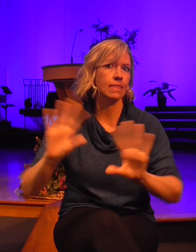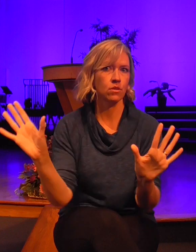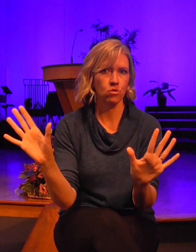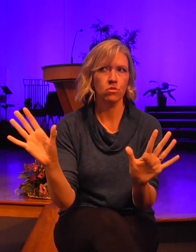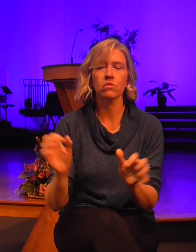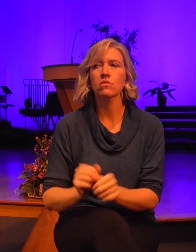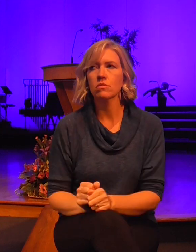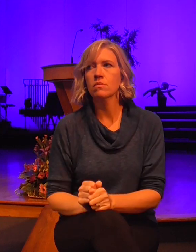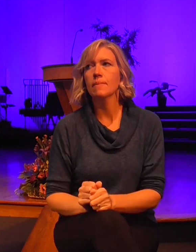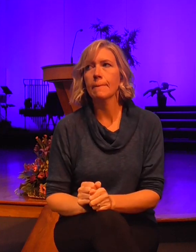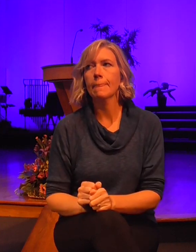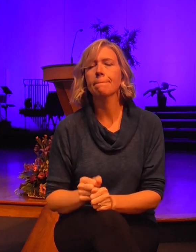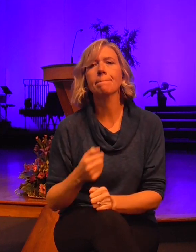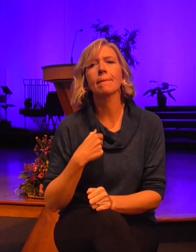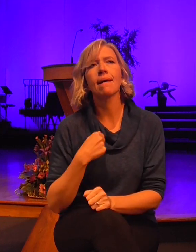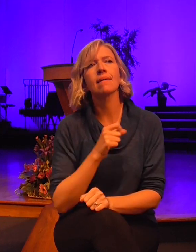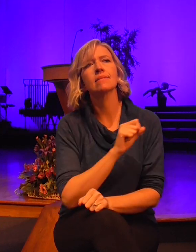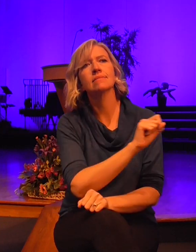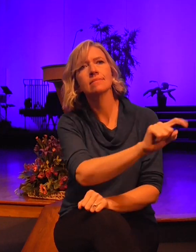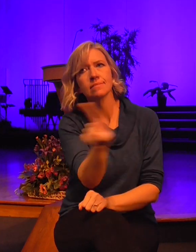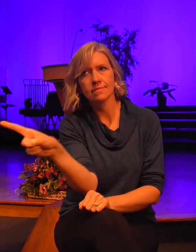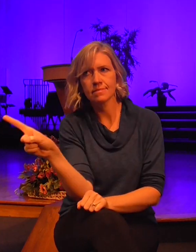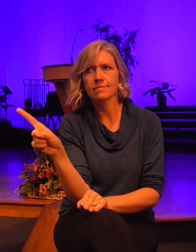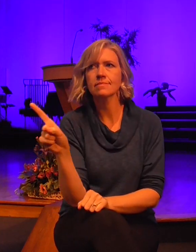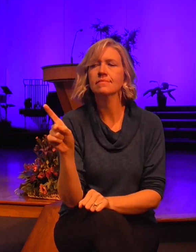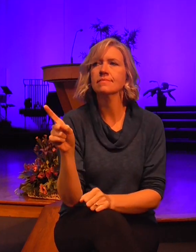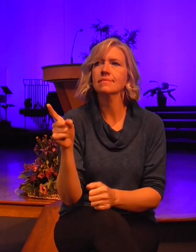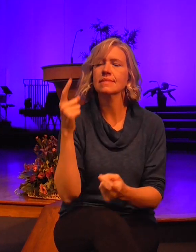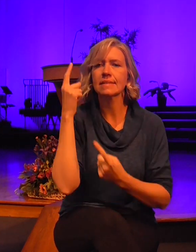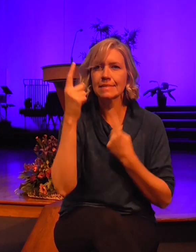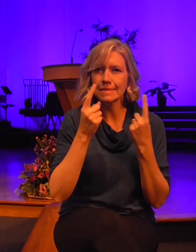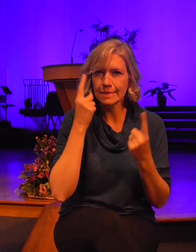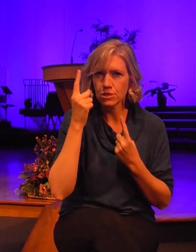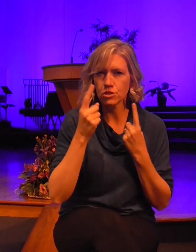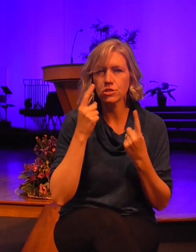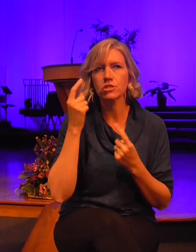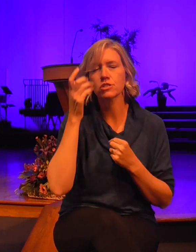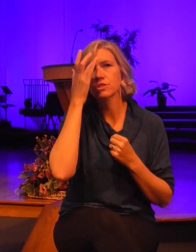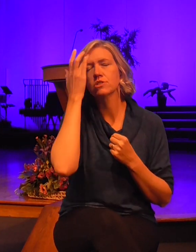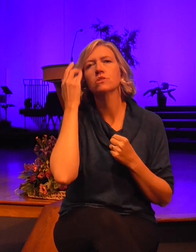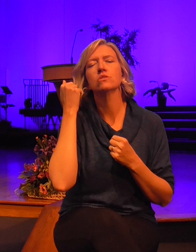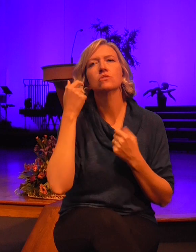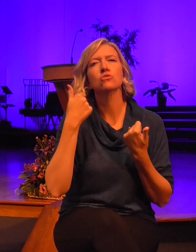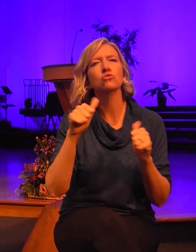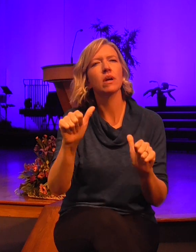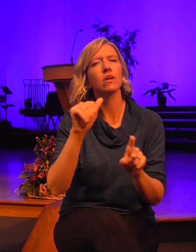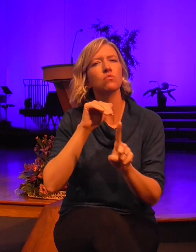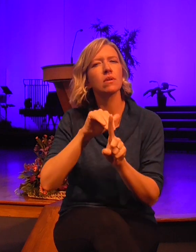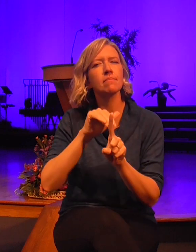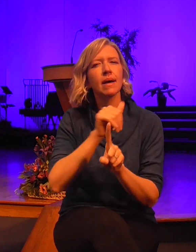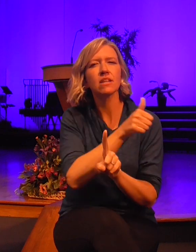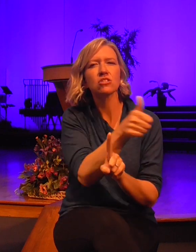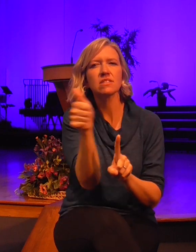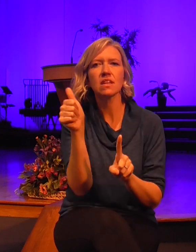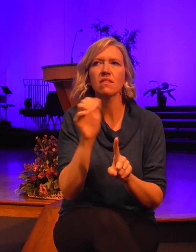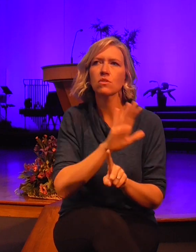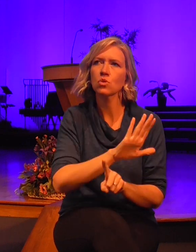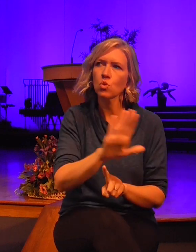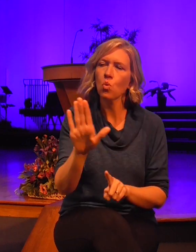I invite you to consider this morning, I'm asking you to remind yourself of what your big yeses